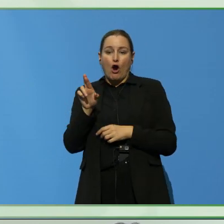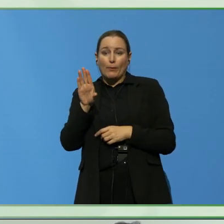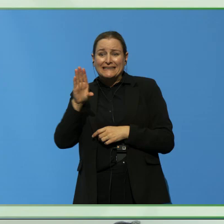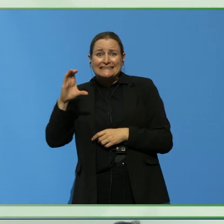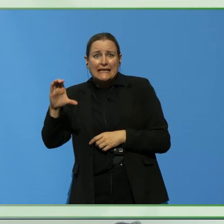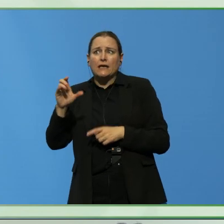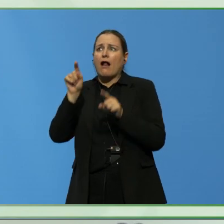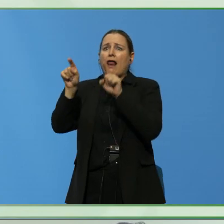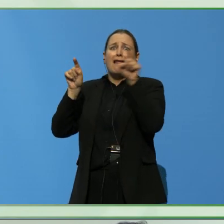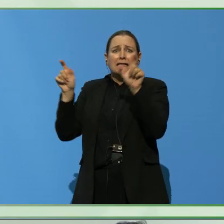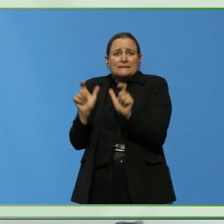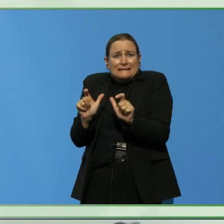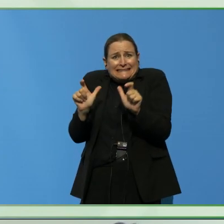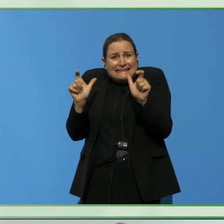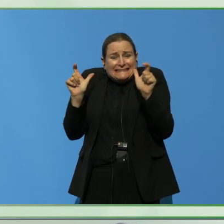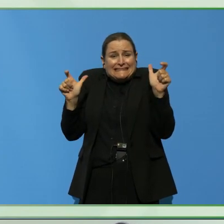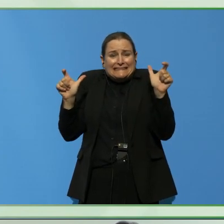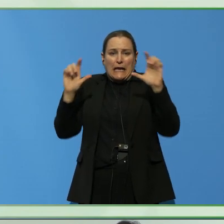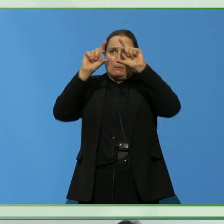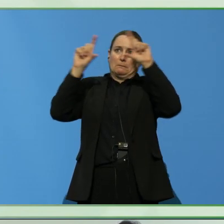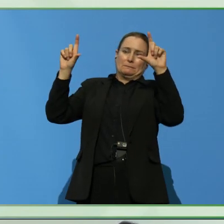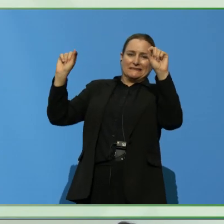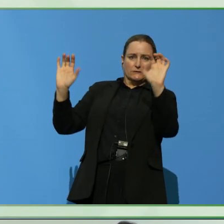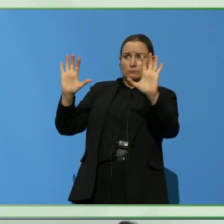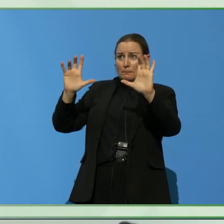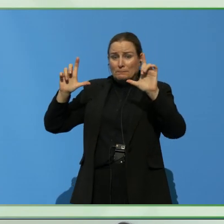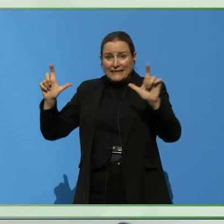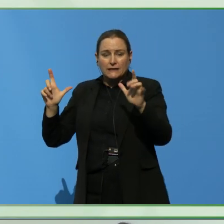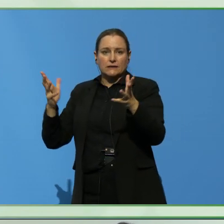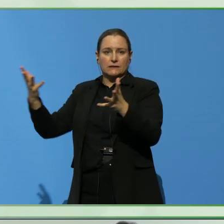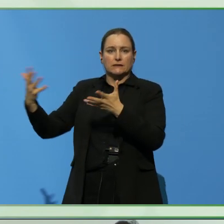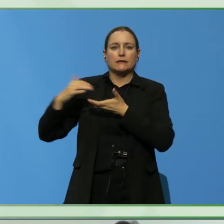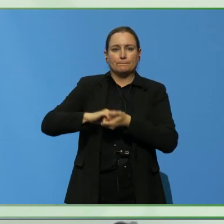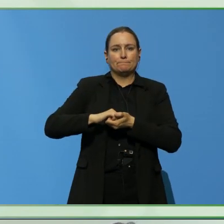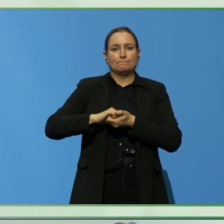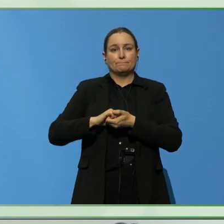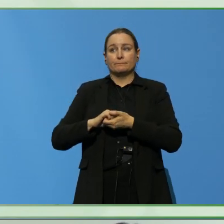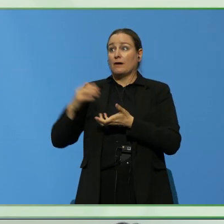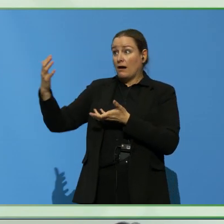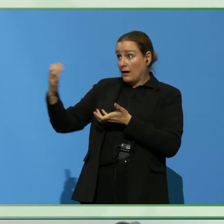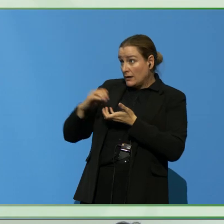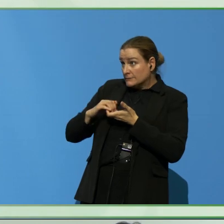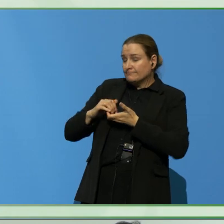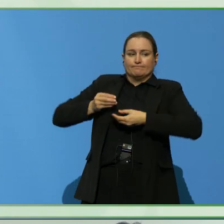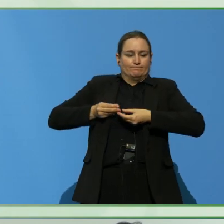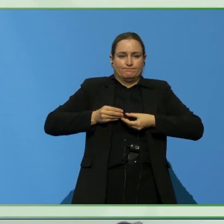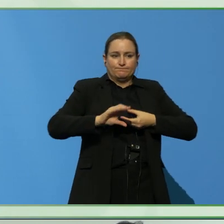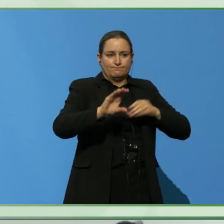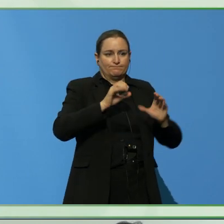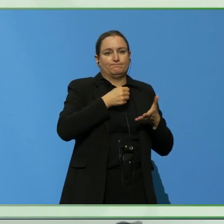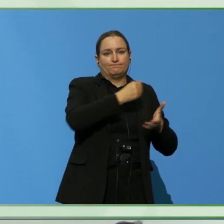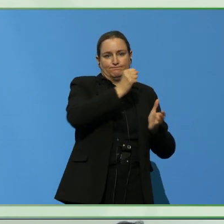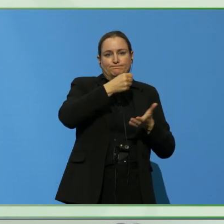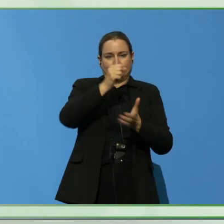speed up your progress, your scale, your path to commercialization, whatever it is that you really need to actually be